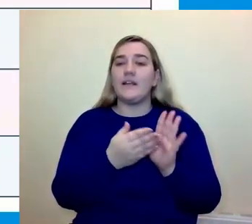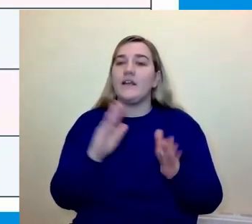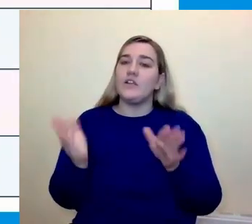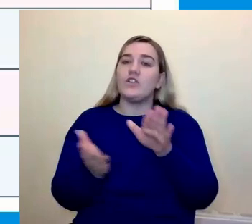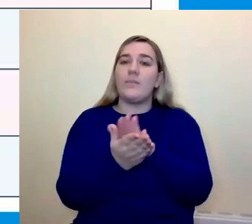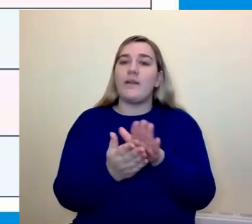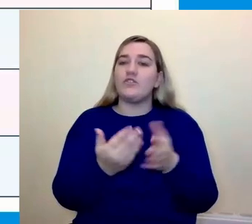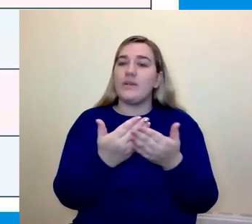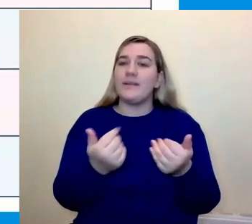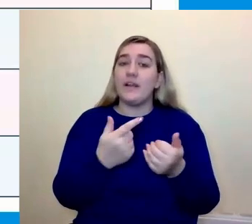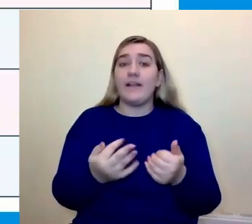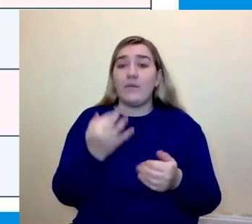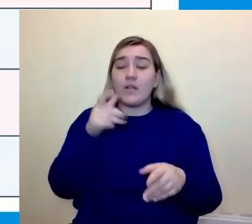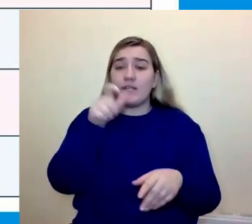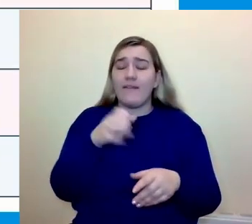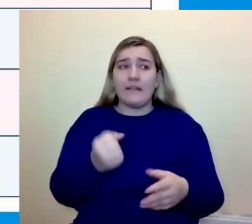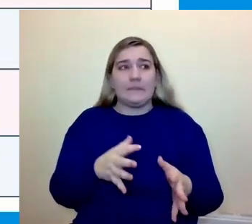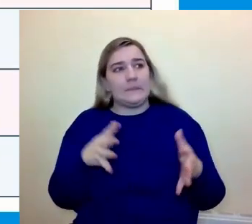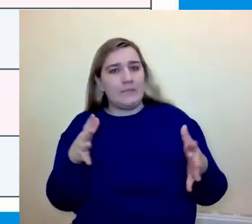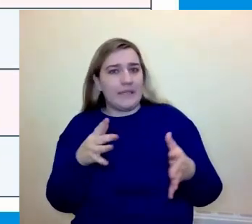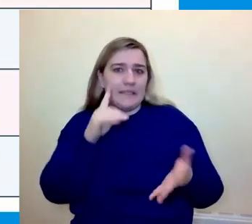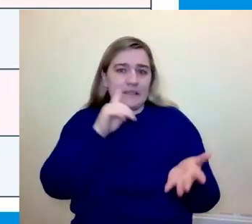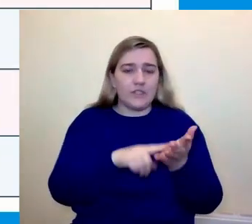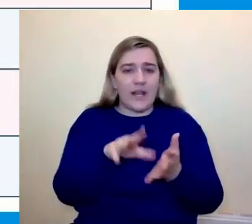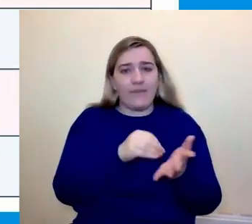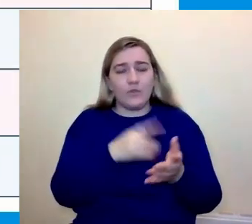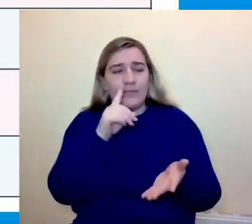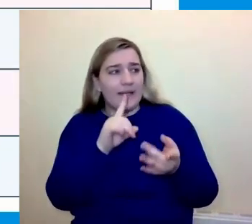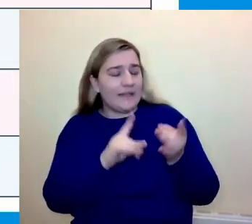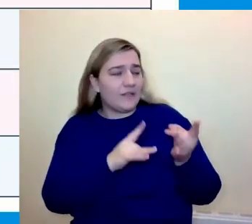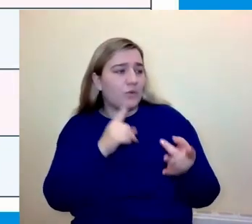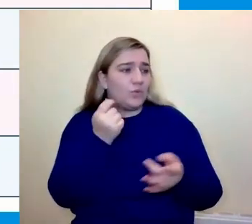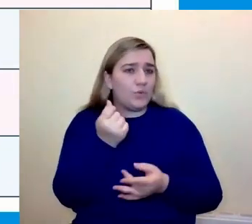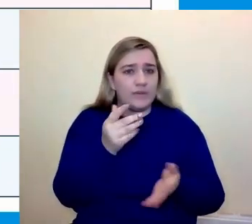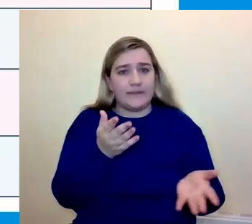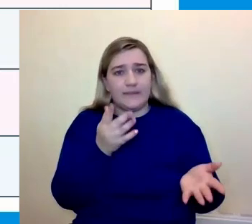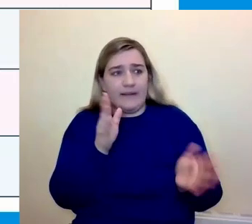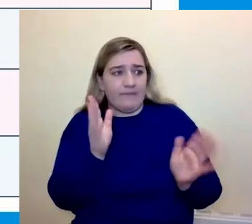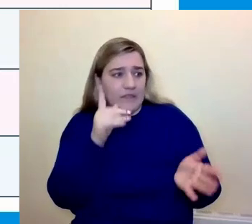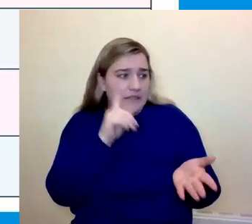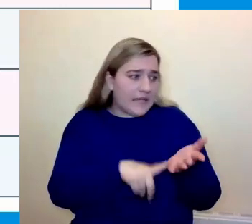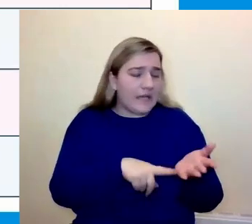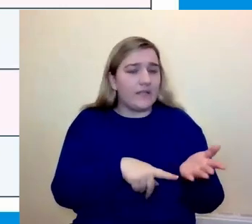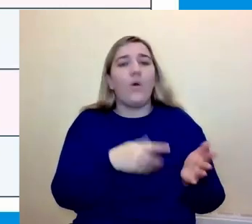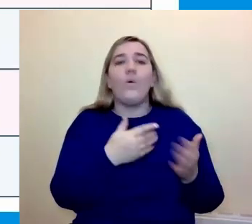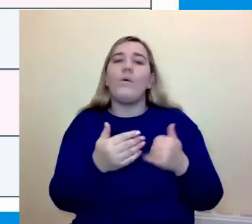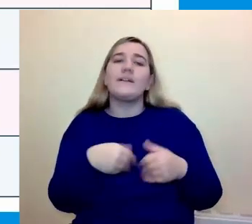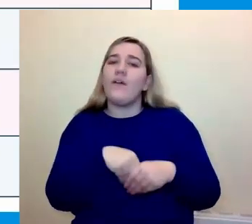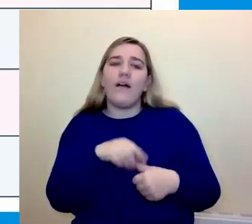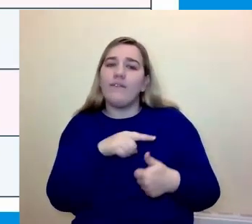decision, a big decision to make, and looking at what are the parts of that decision. So in